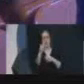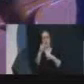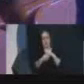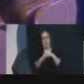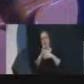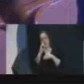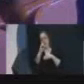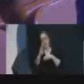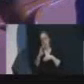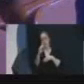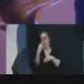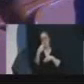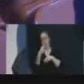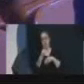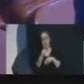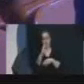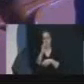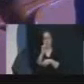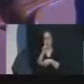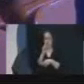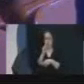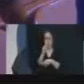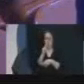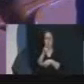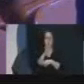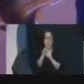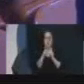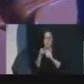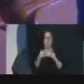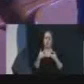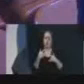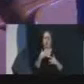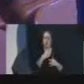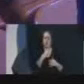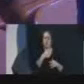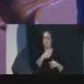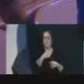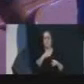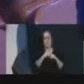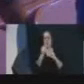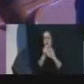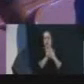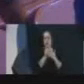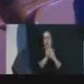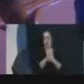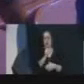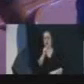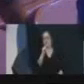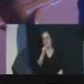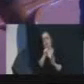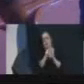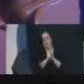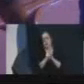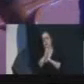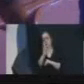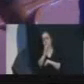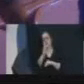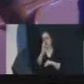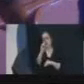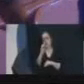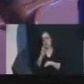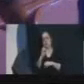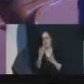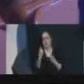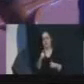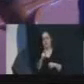high school, Ms. Carson so rightly stated her concern and mine that the new Tennessee Ready end-of-course tests are conducted